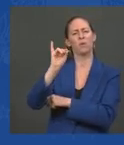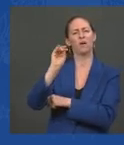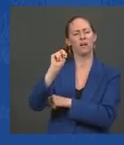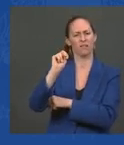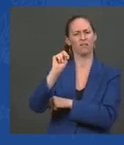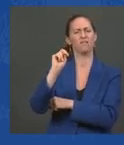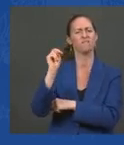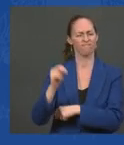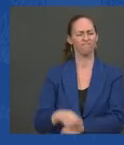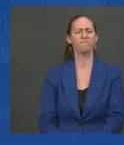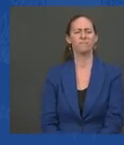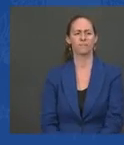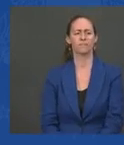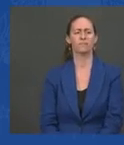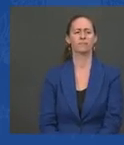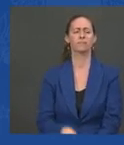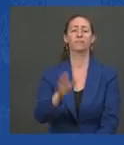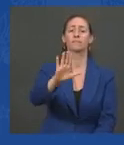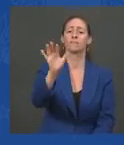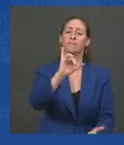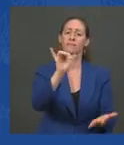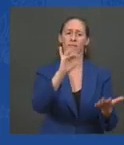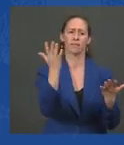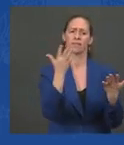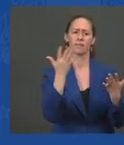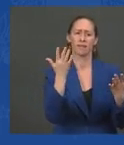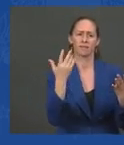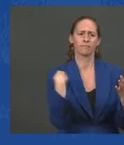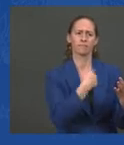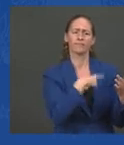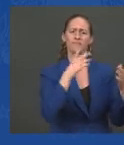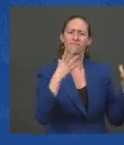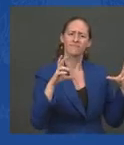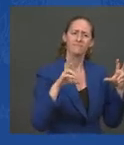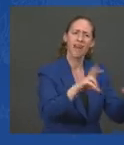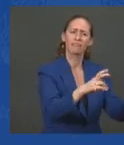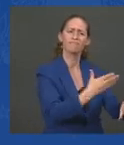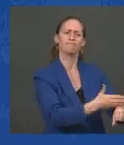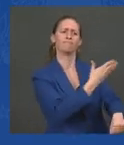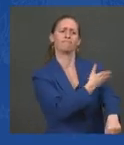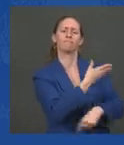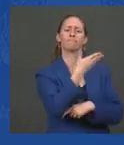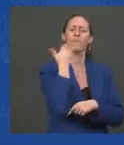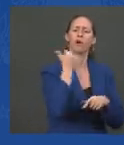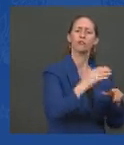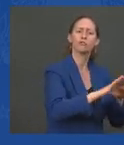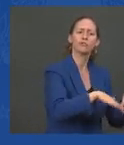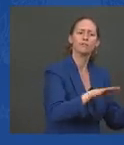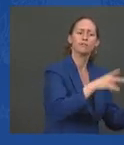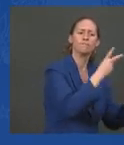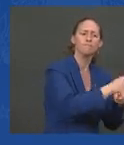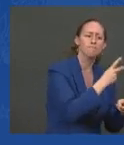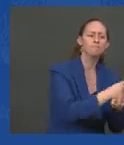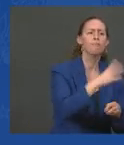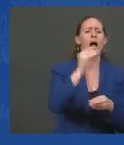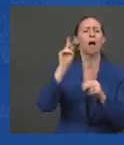and invest in the care, the child care, the home care that people need to be able to go to